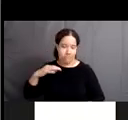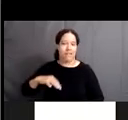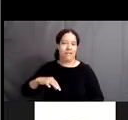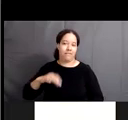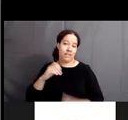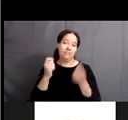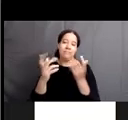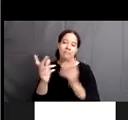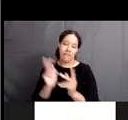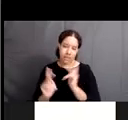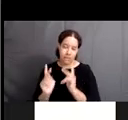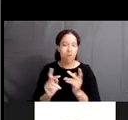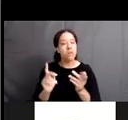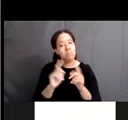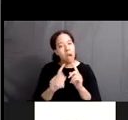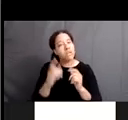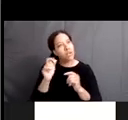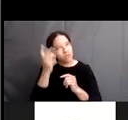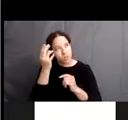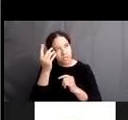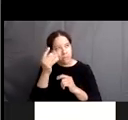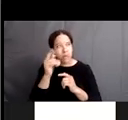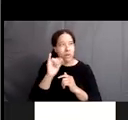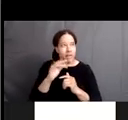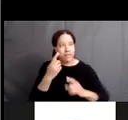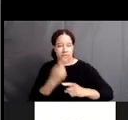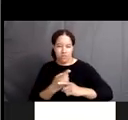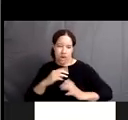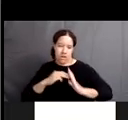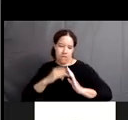think about when they're looking at whether or not this is the right model for them.